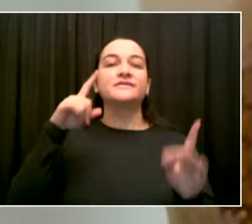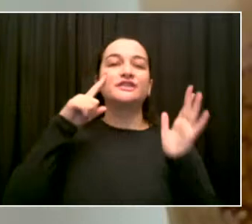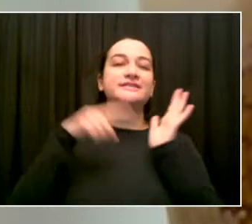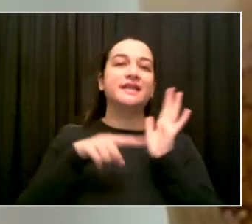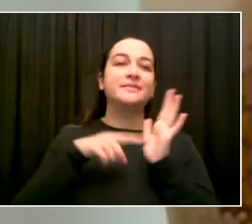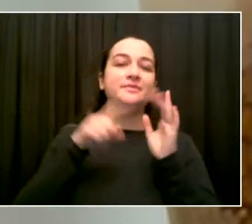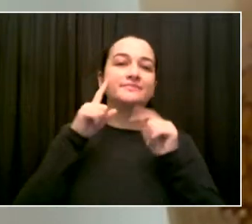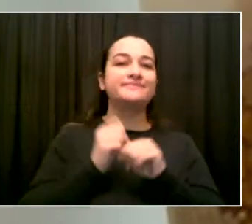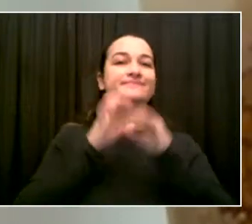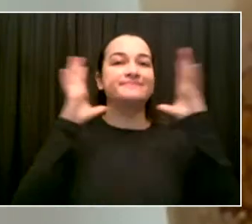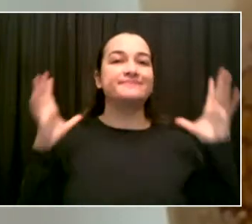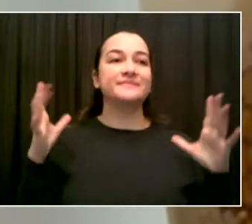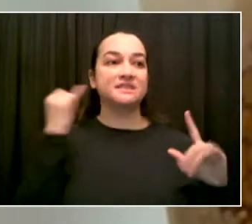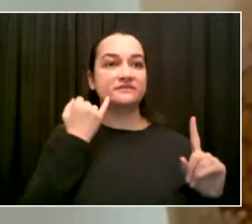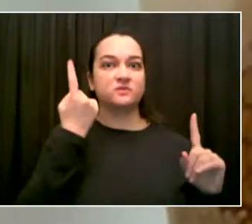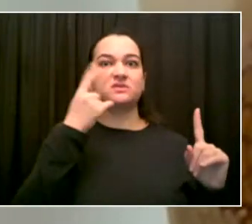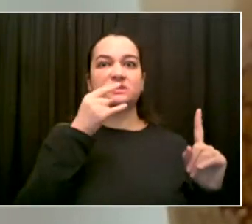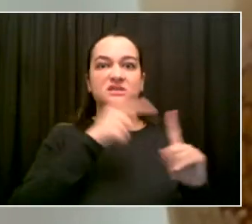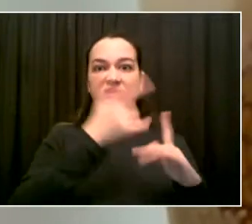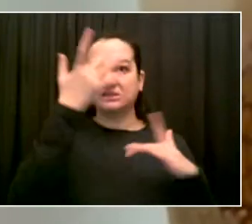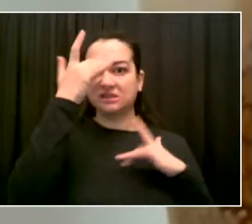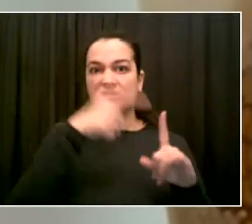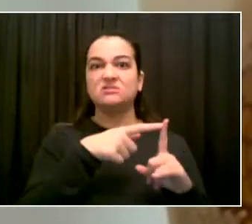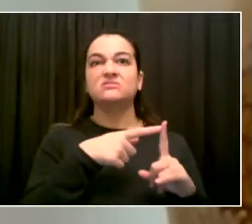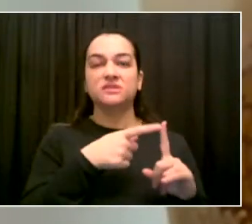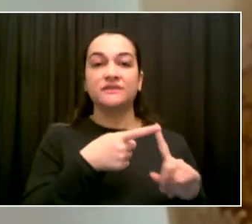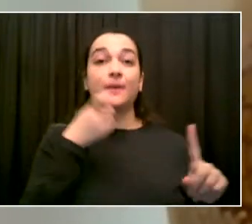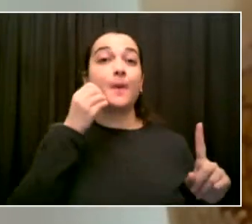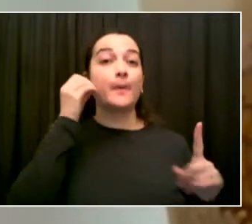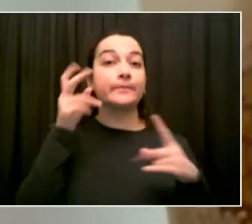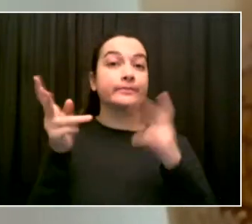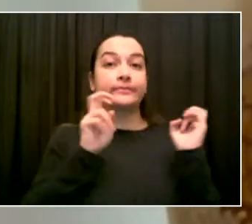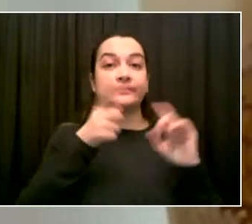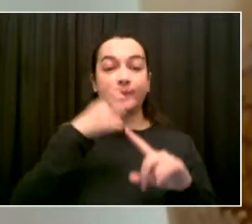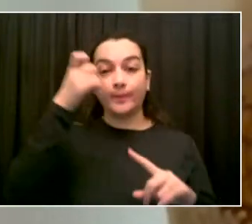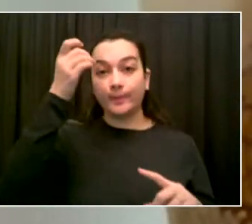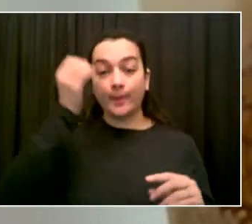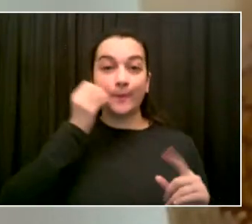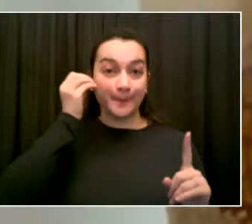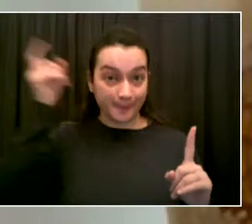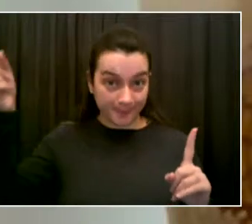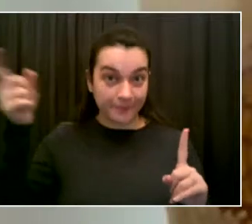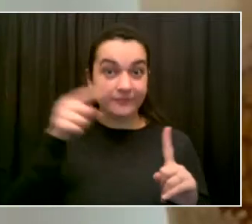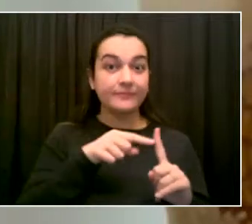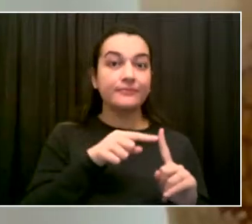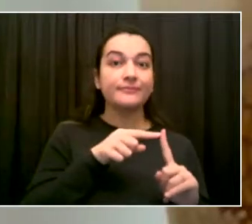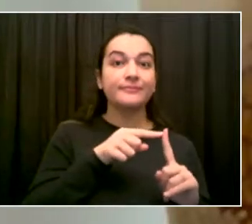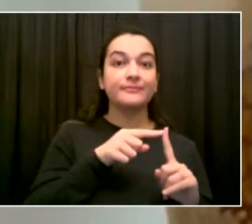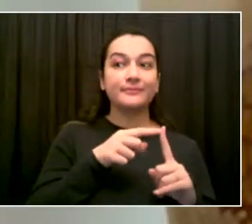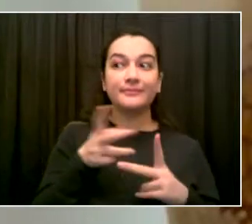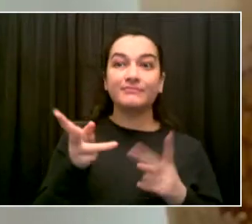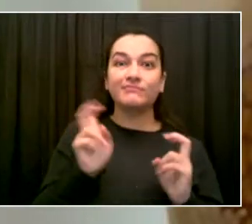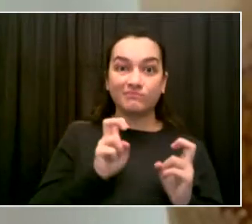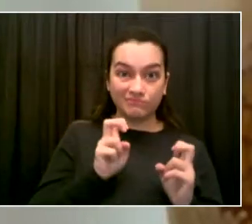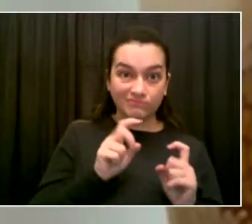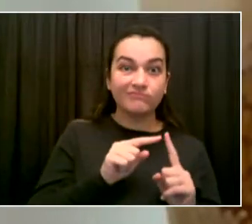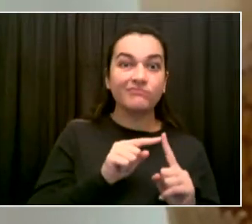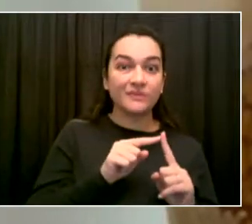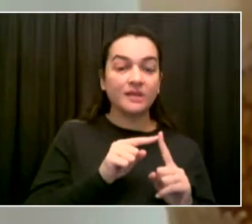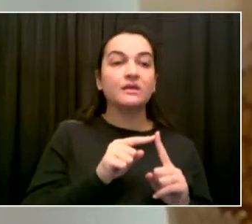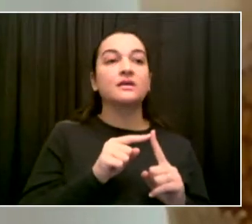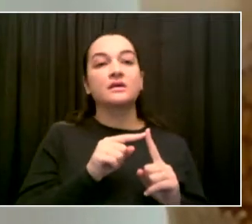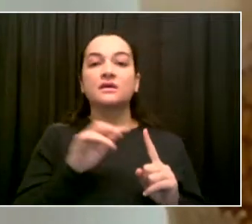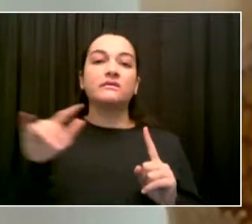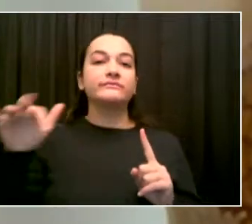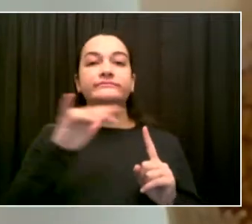would assume that case is linked to that household. And that's because we know that household transmission is the single